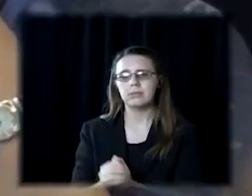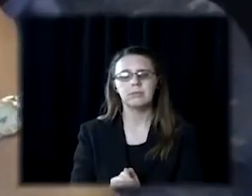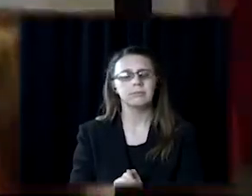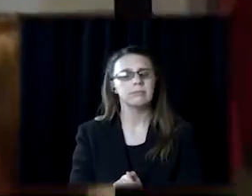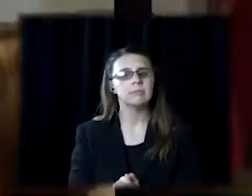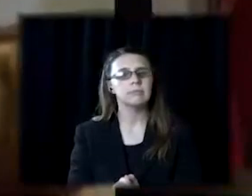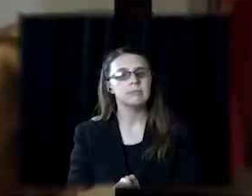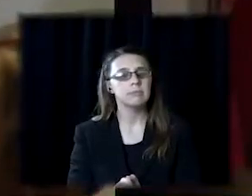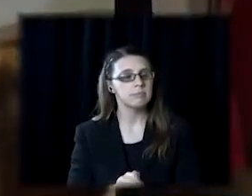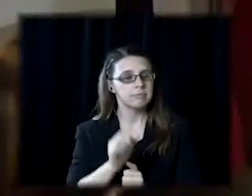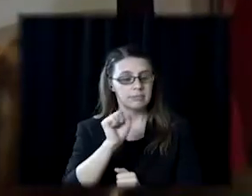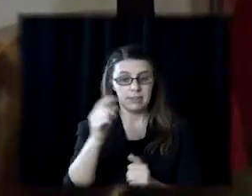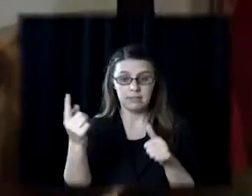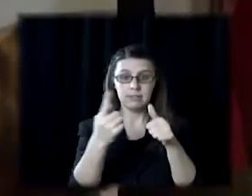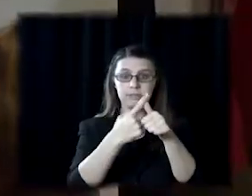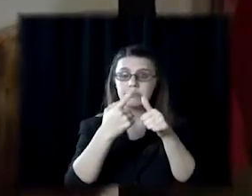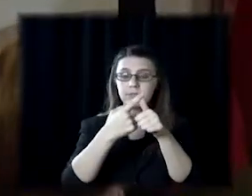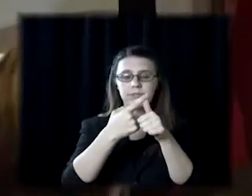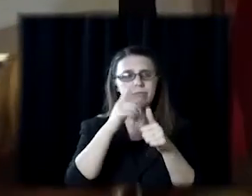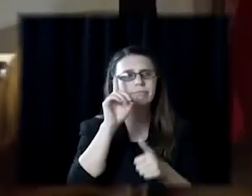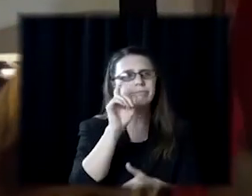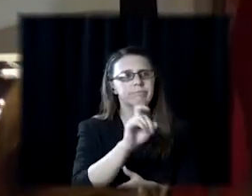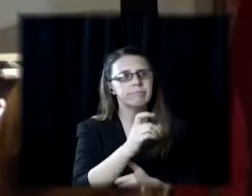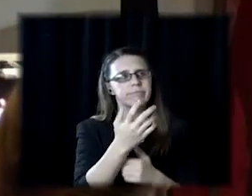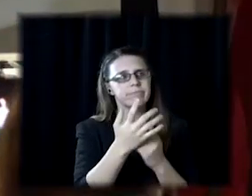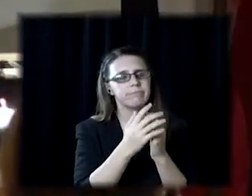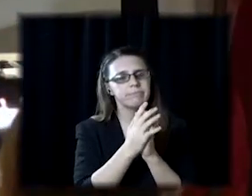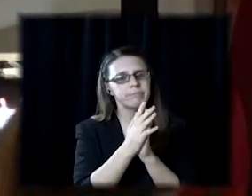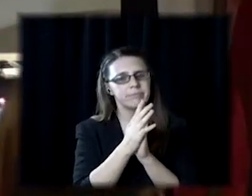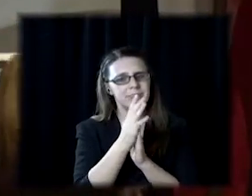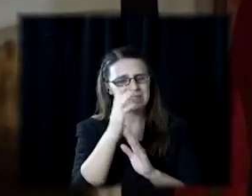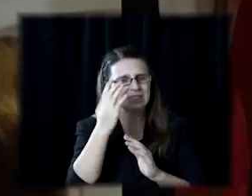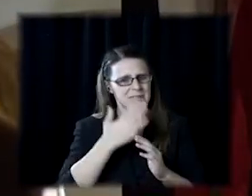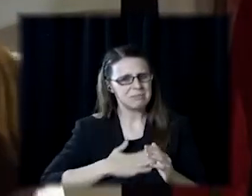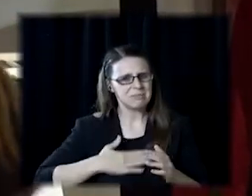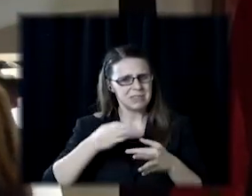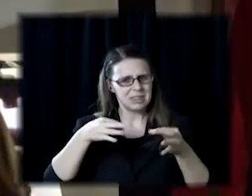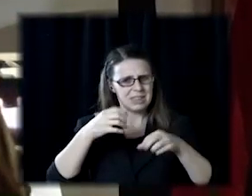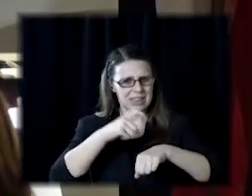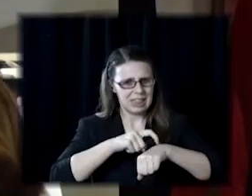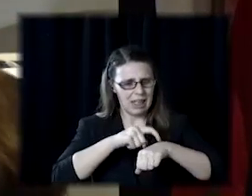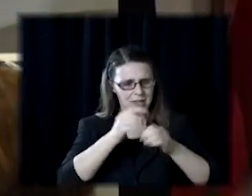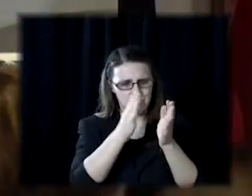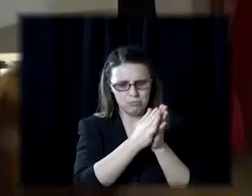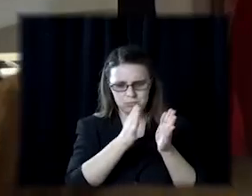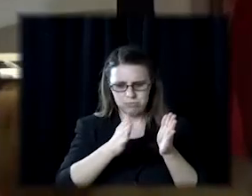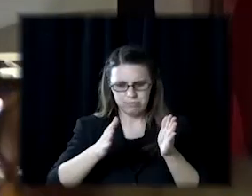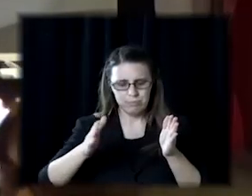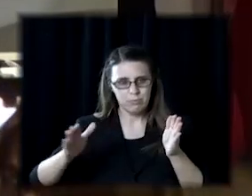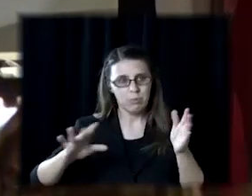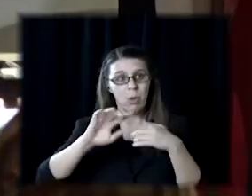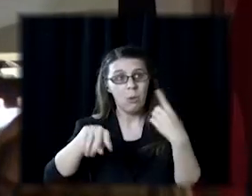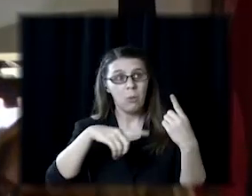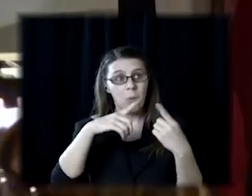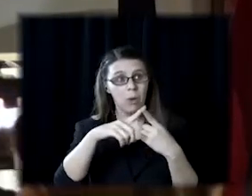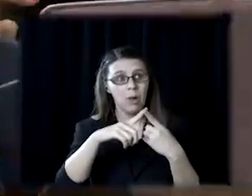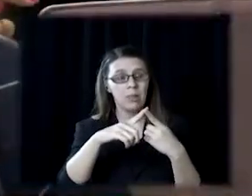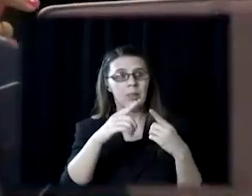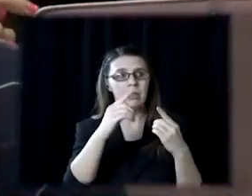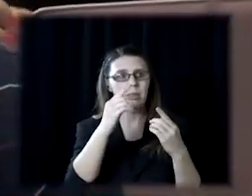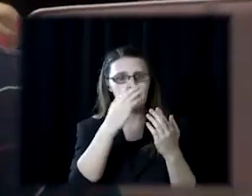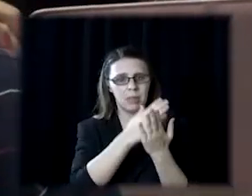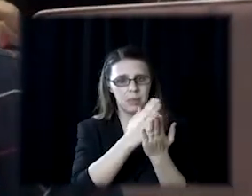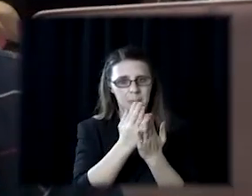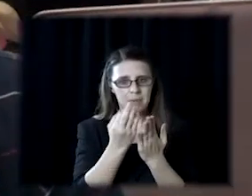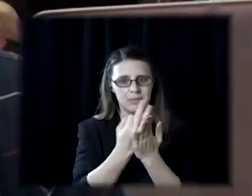Yes, first of all, can we have a timeline for these budgets and fiscal plans to be submitted by municipalities? Is